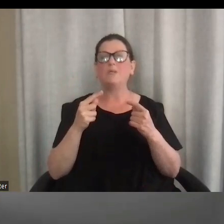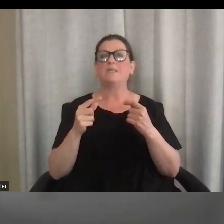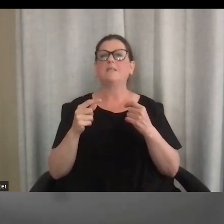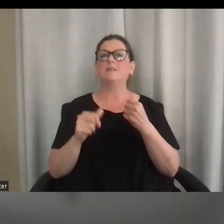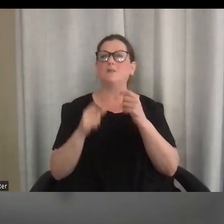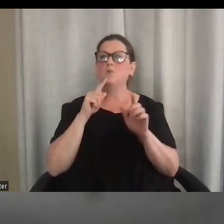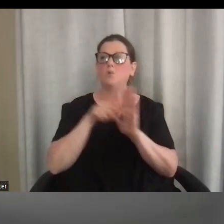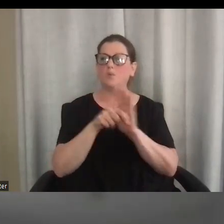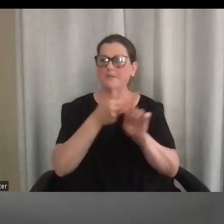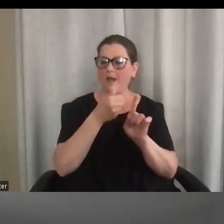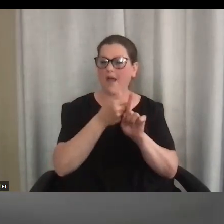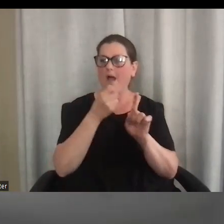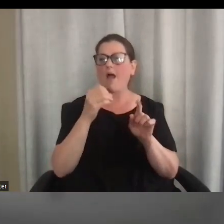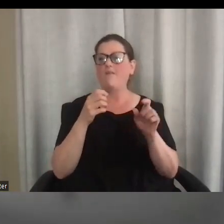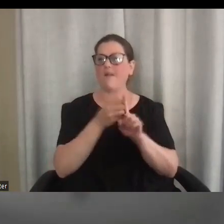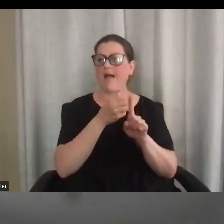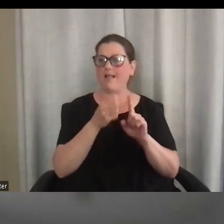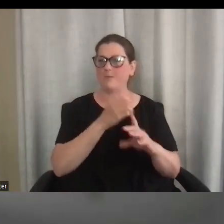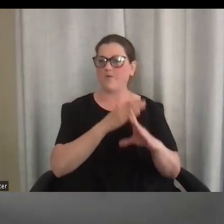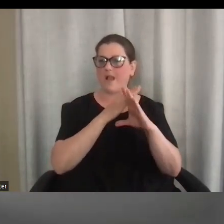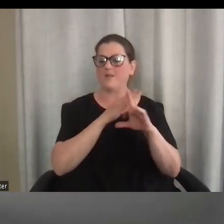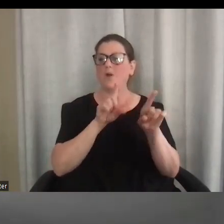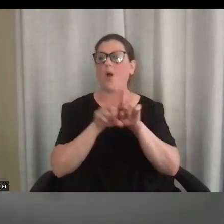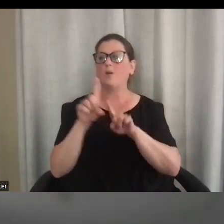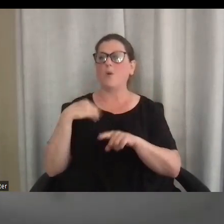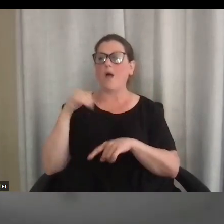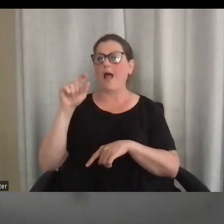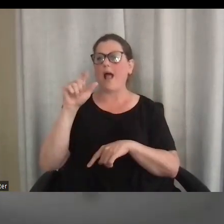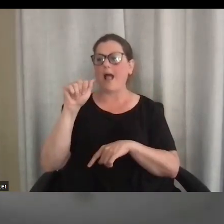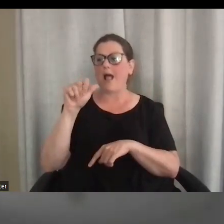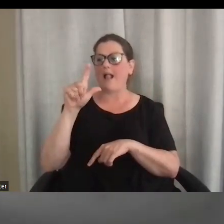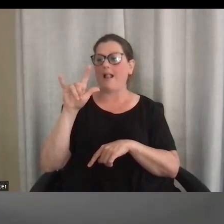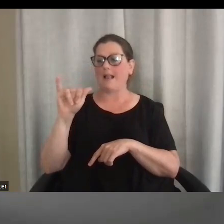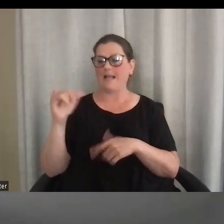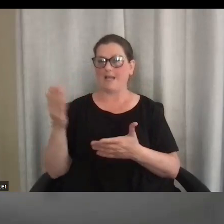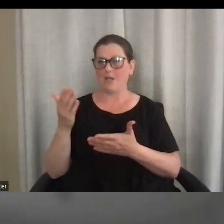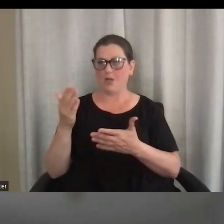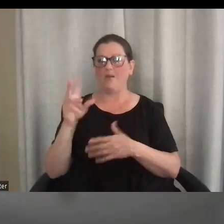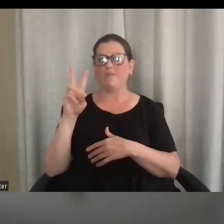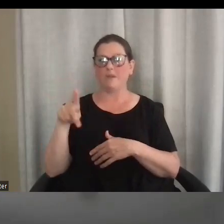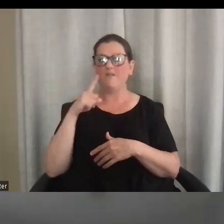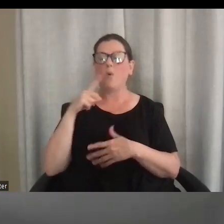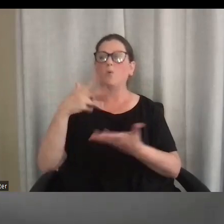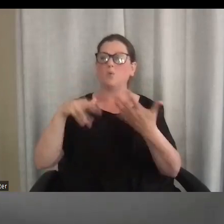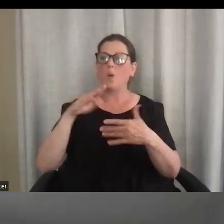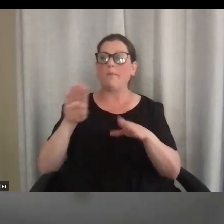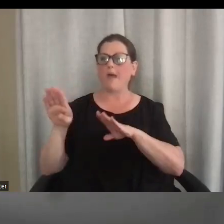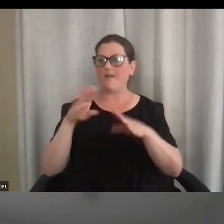Prevention, also joined by my colleague, Allie Maffey, Vice President for Social and Behavioral Health